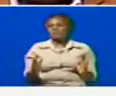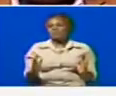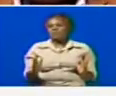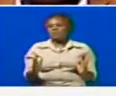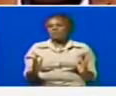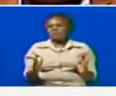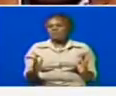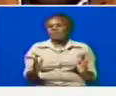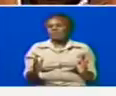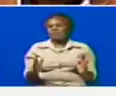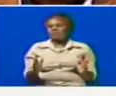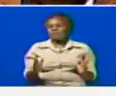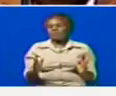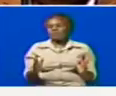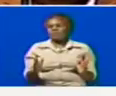that